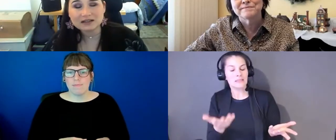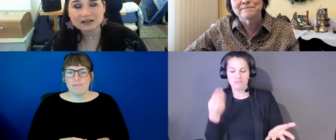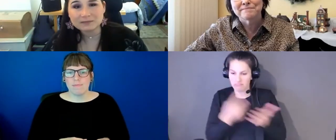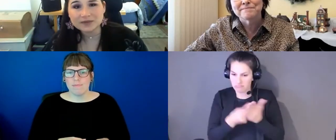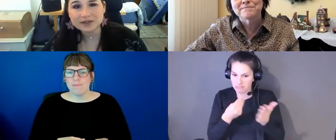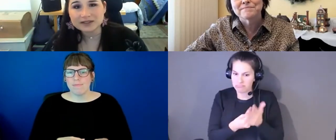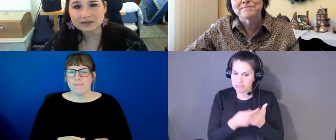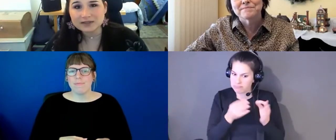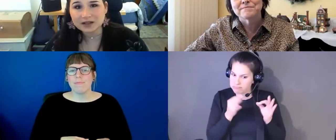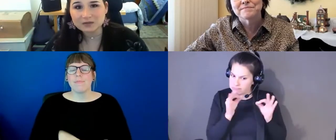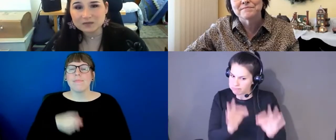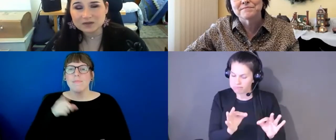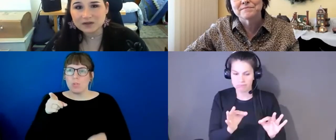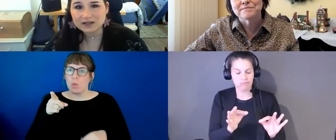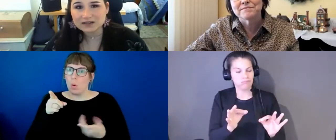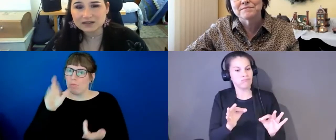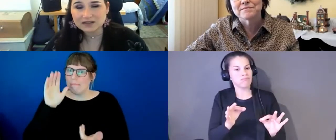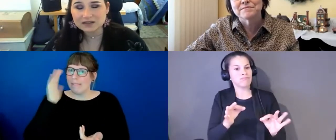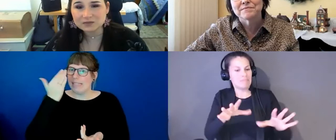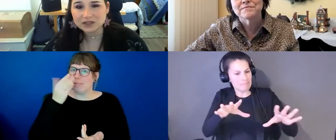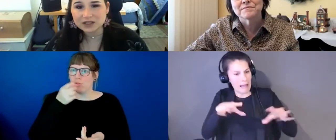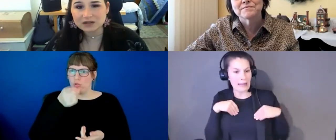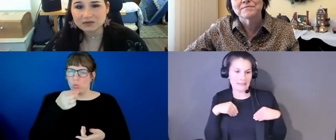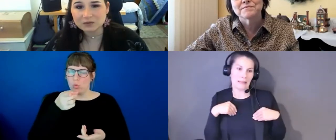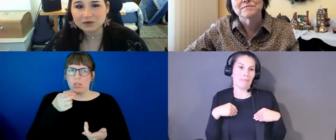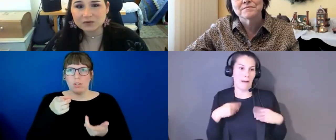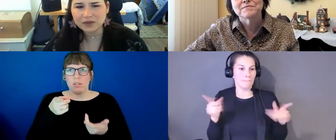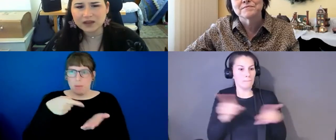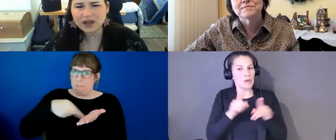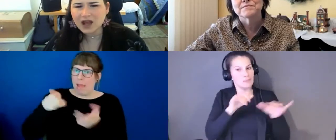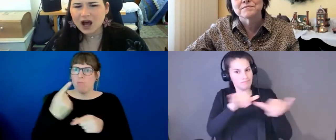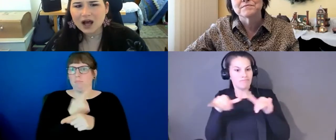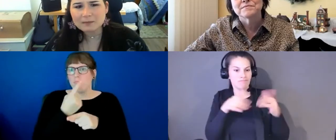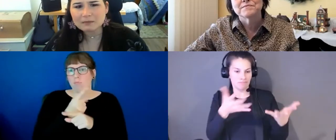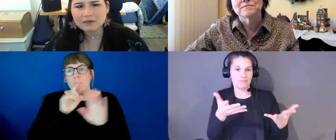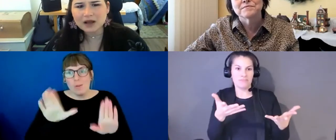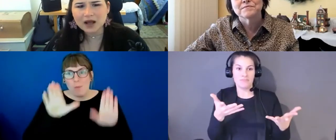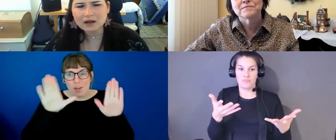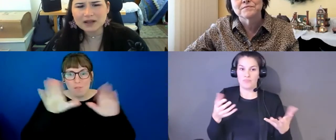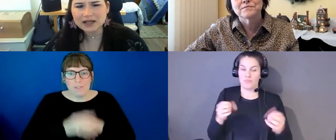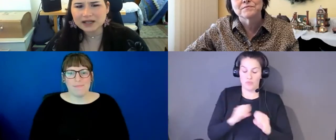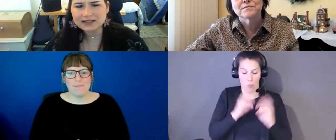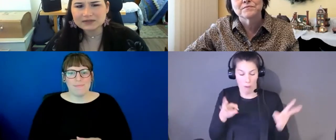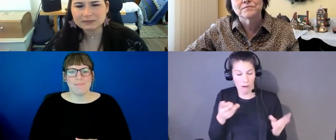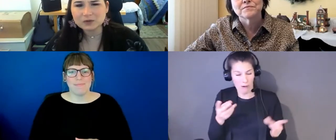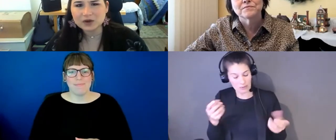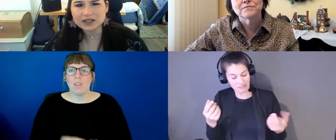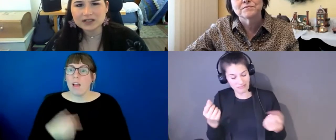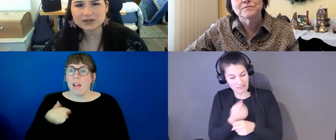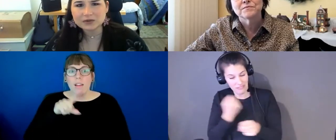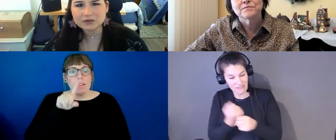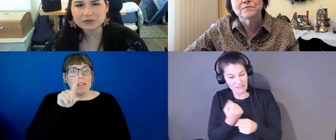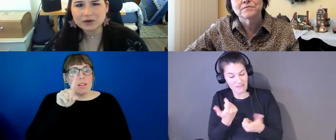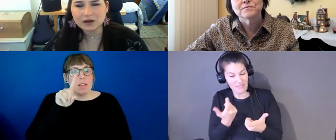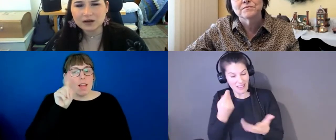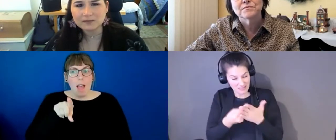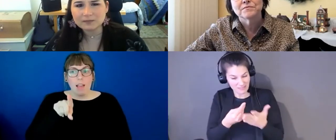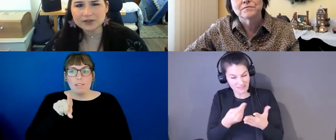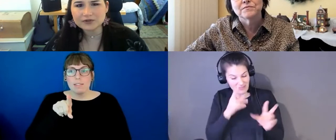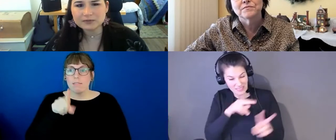that at the same time. So that's a really wonderful thing. May I ask, if somebody wanted